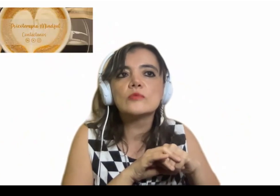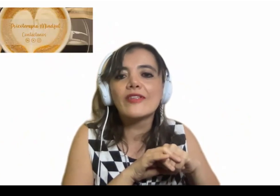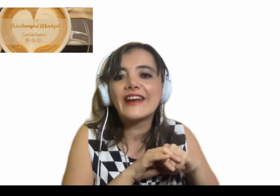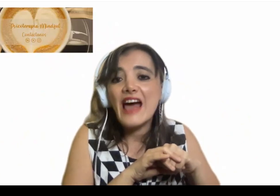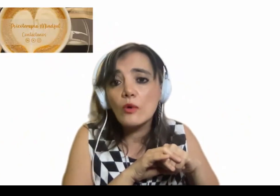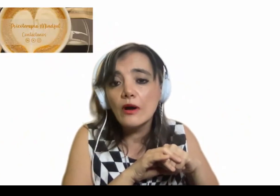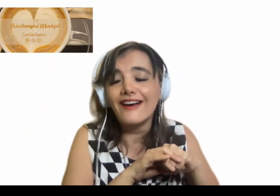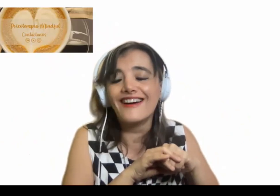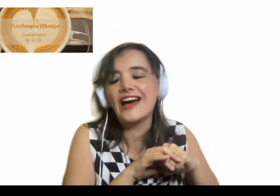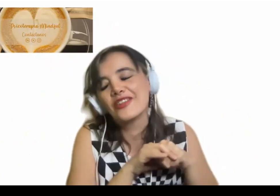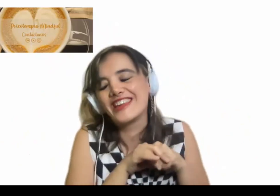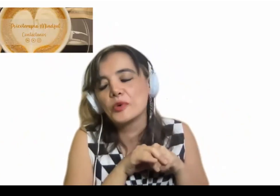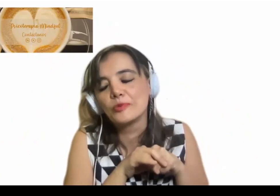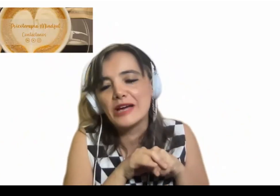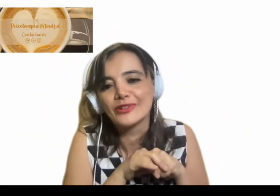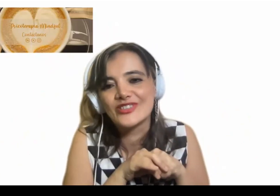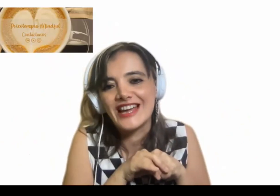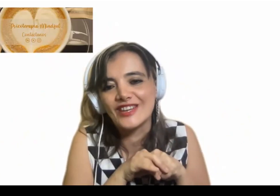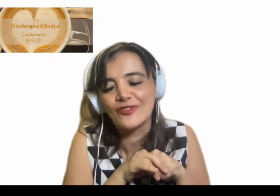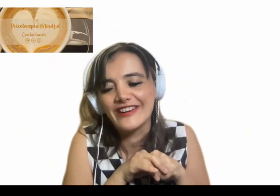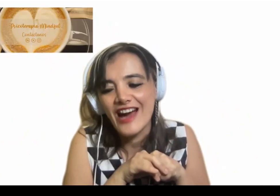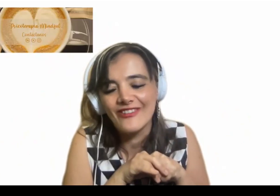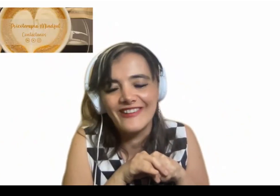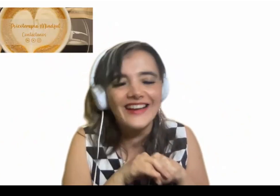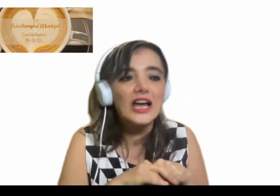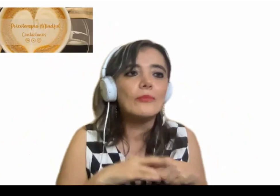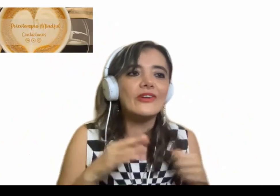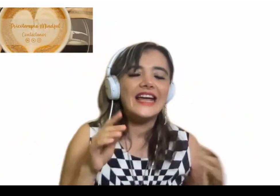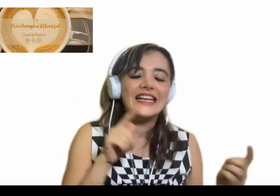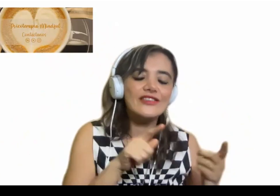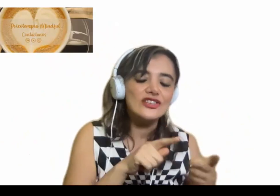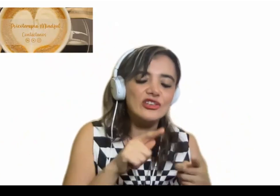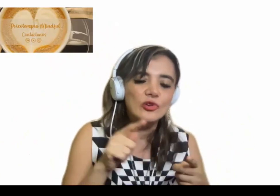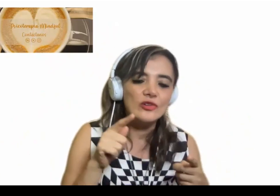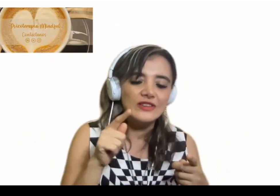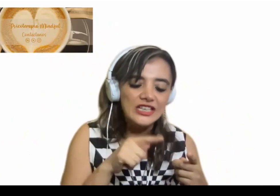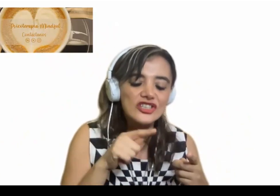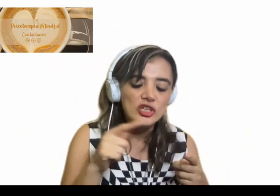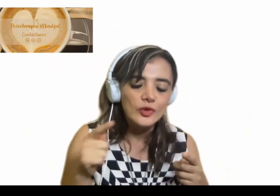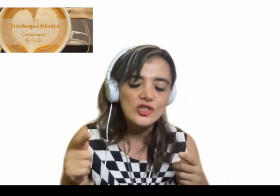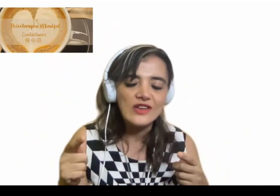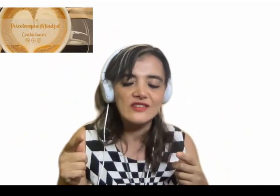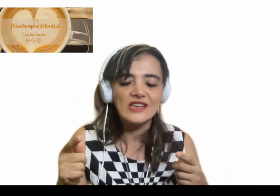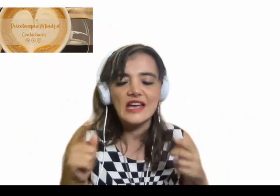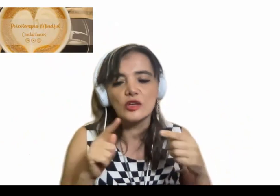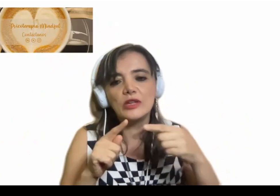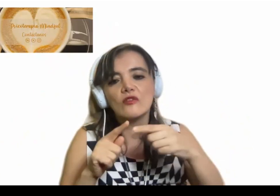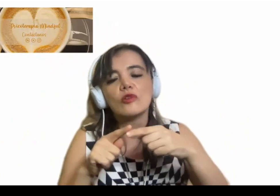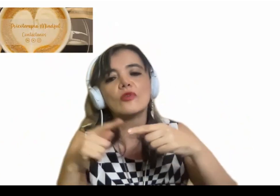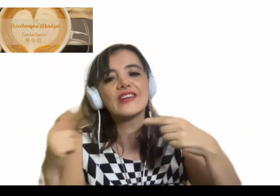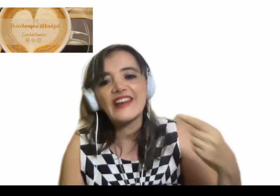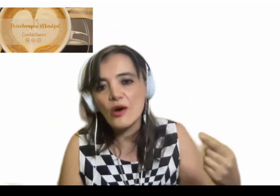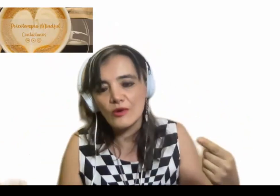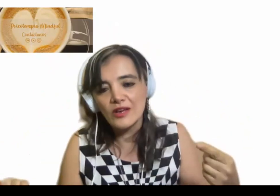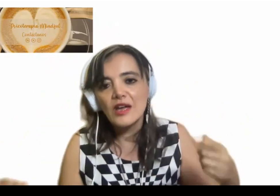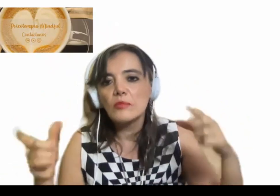Don't do it more than an hour. I don't think you would be able to stand it for an hour. But any Jinshin Jiu-Jitsu exercise cannot be done